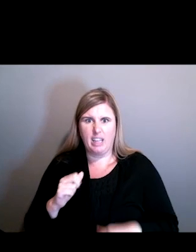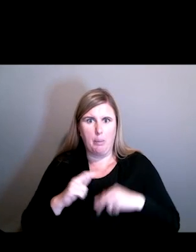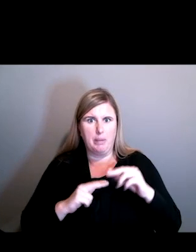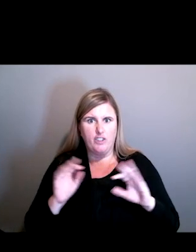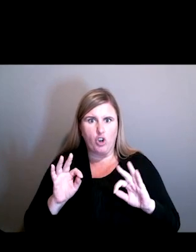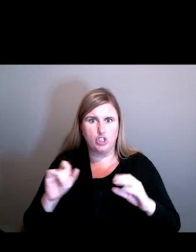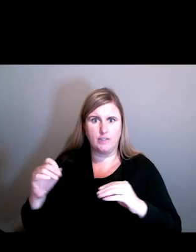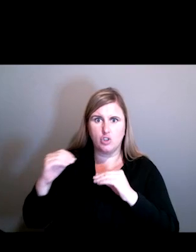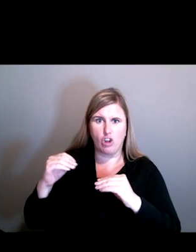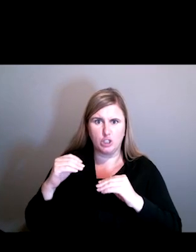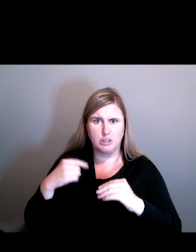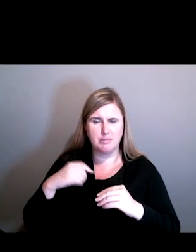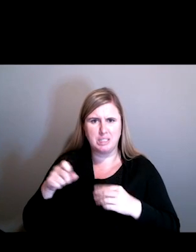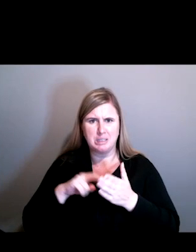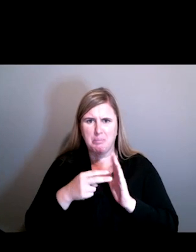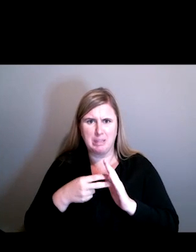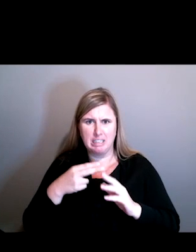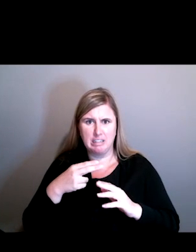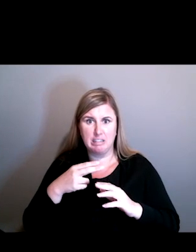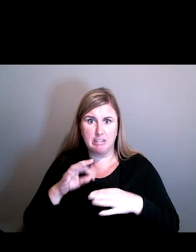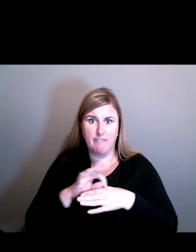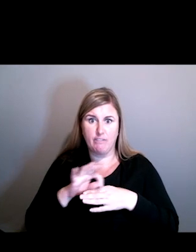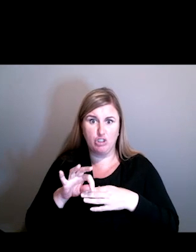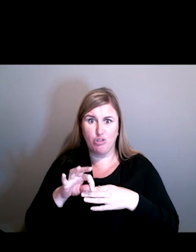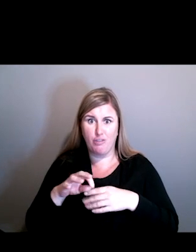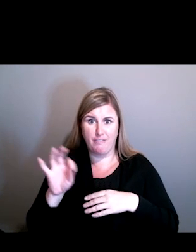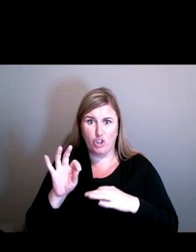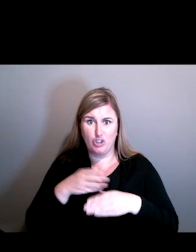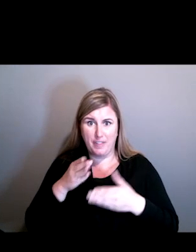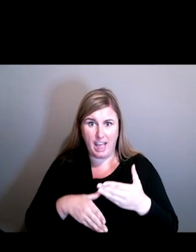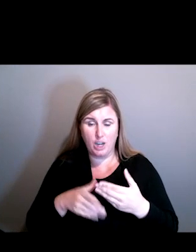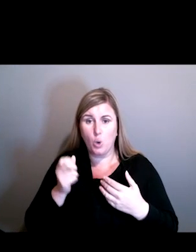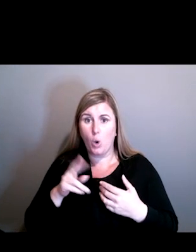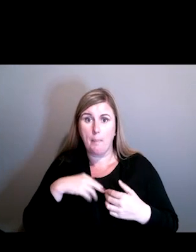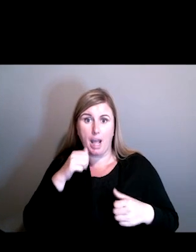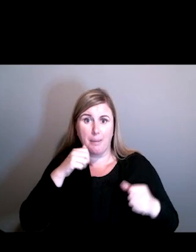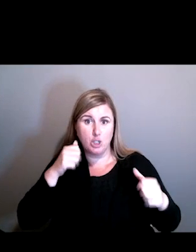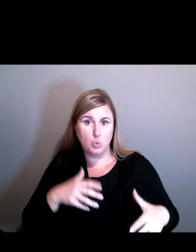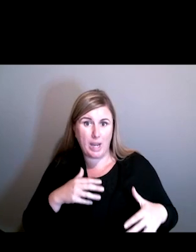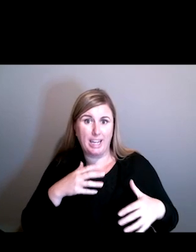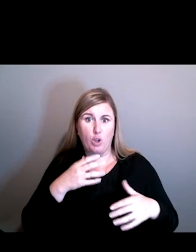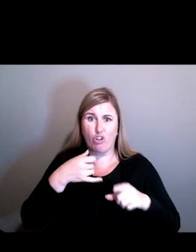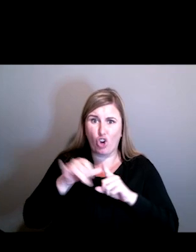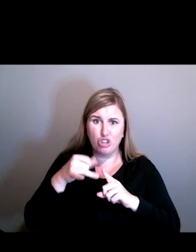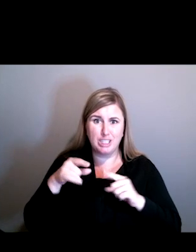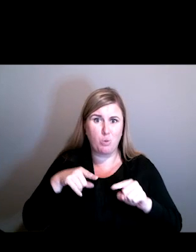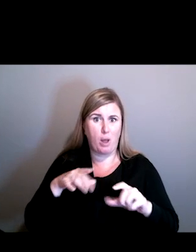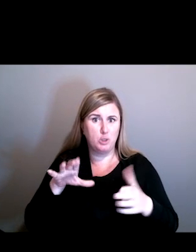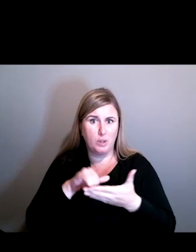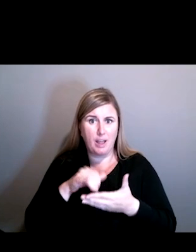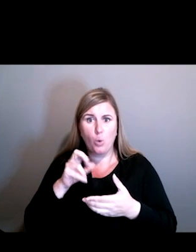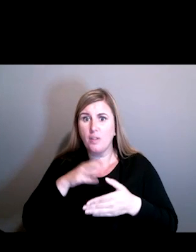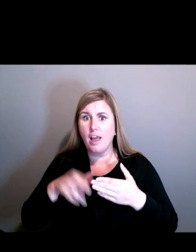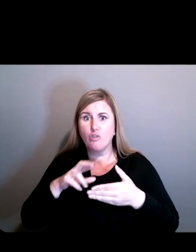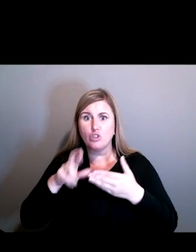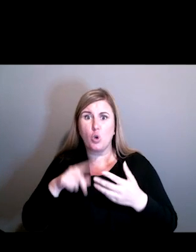I can build a piece of furniture with instructions. It doesn't mean that it is a functional piece of furniture, or I won't be sweating and swearing the whole time